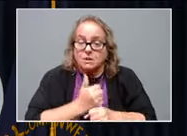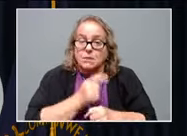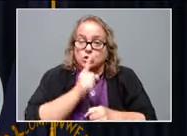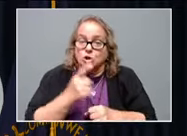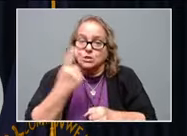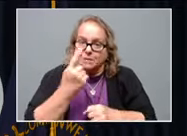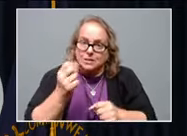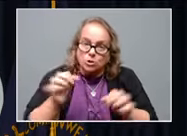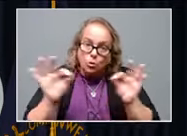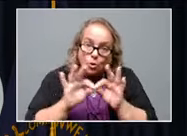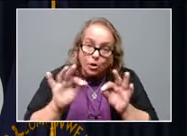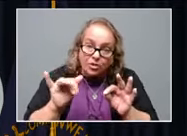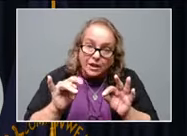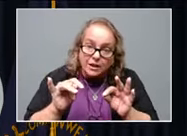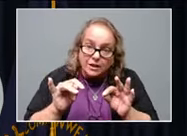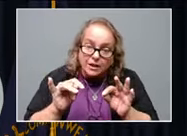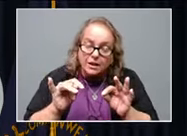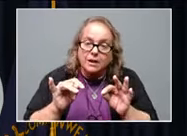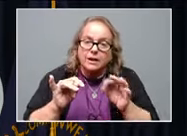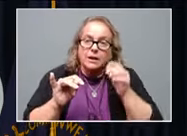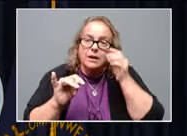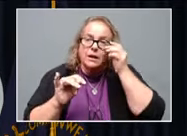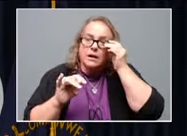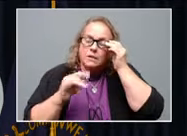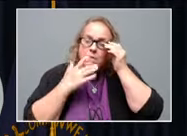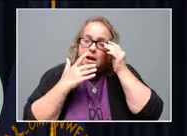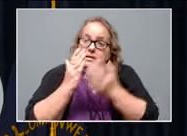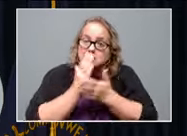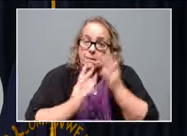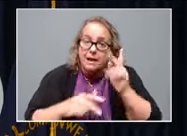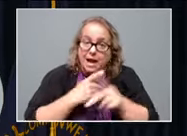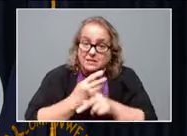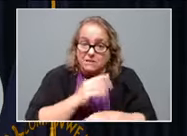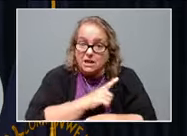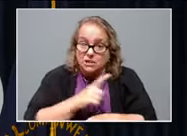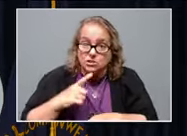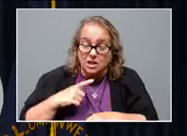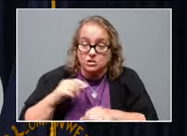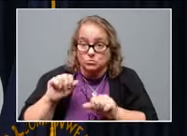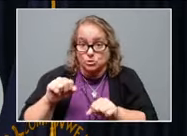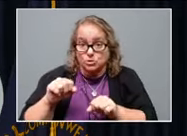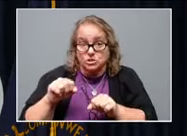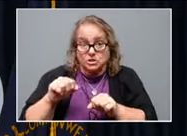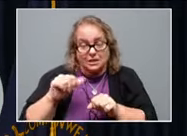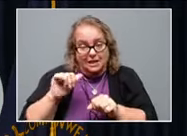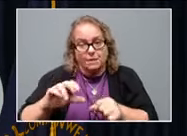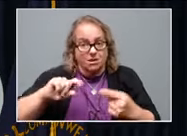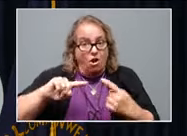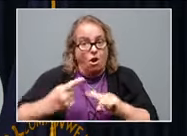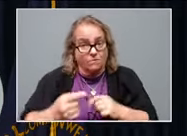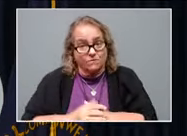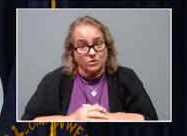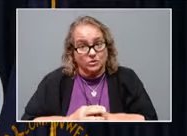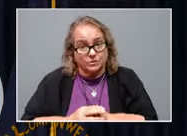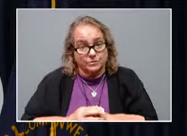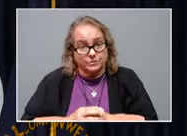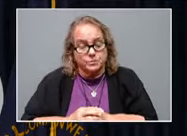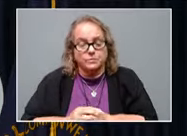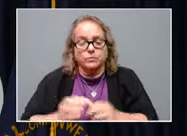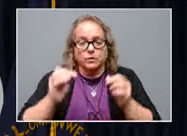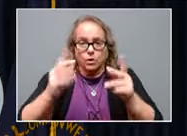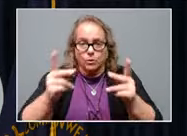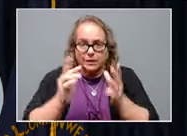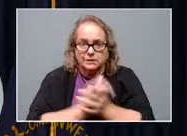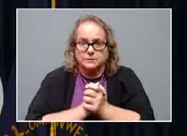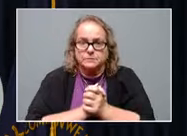because types of legislation that could potentially come out could be harmful depending as well. All right, that's what we've